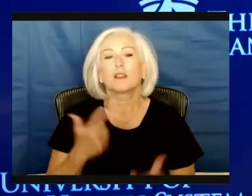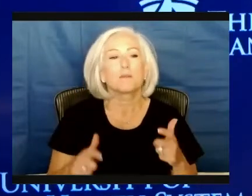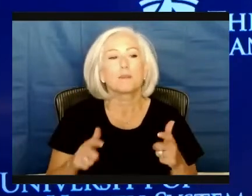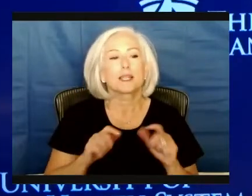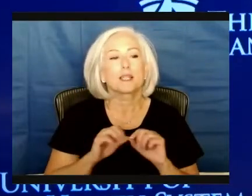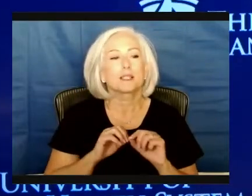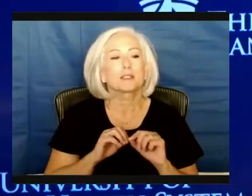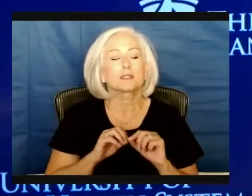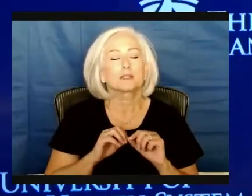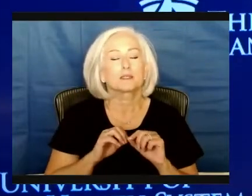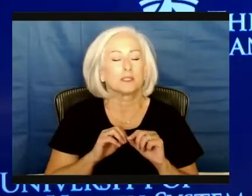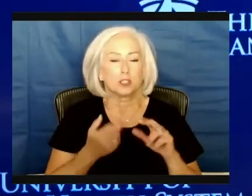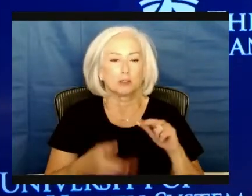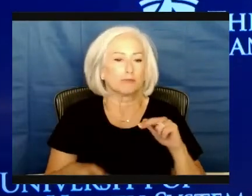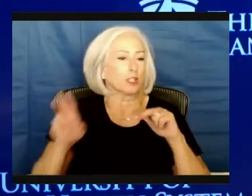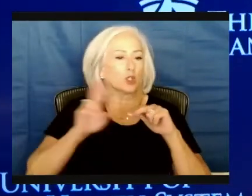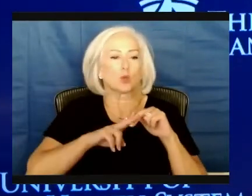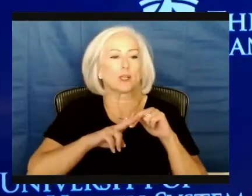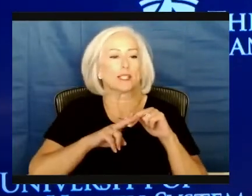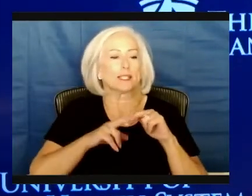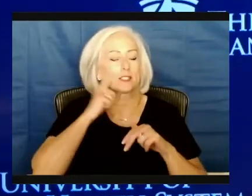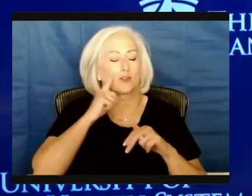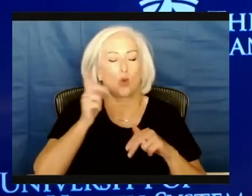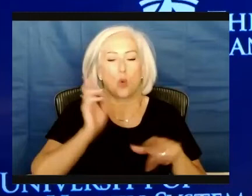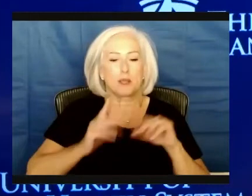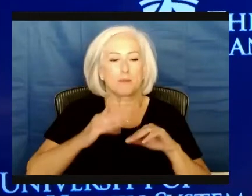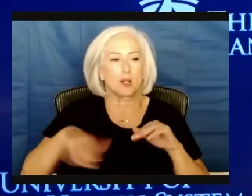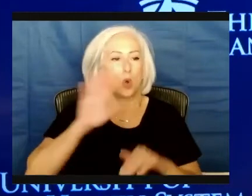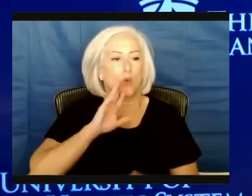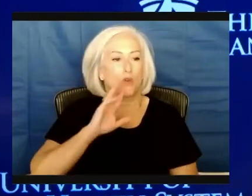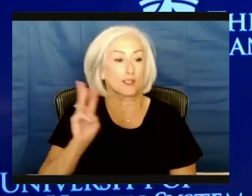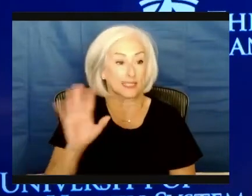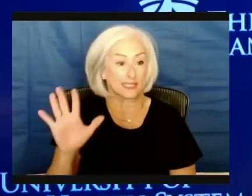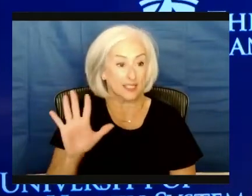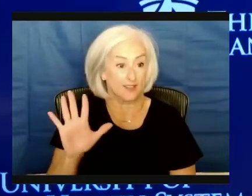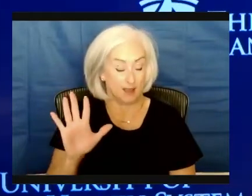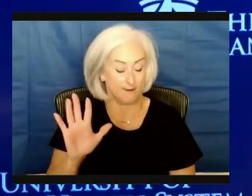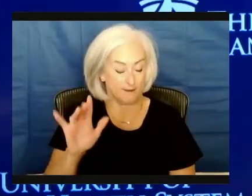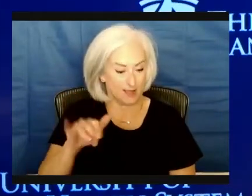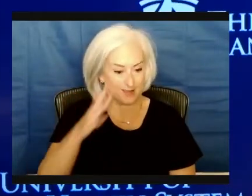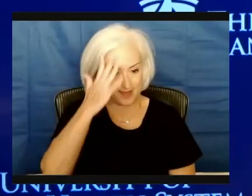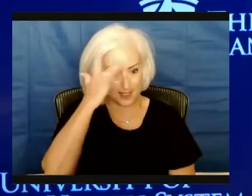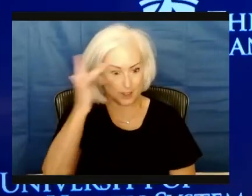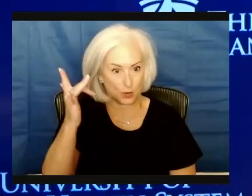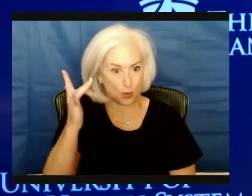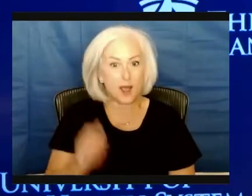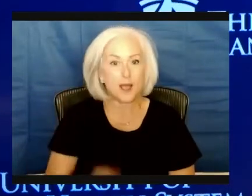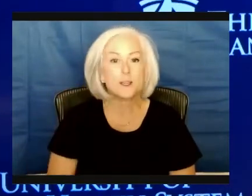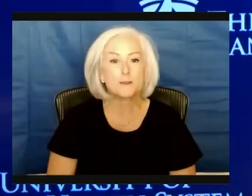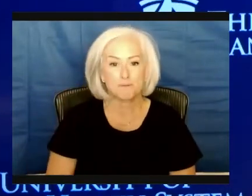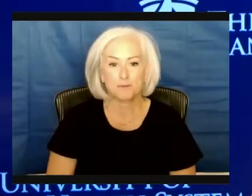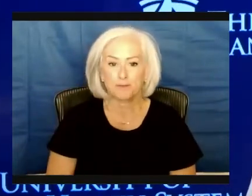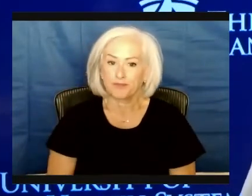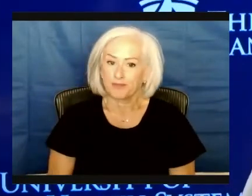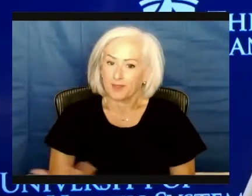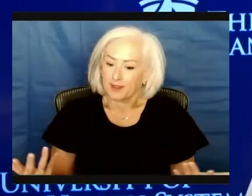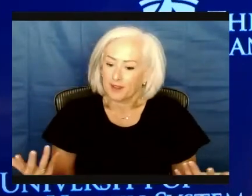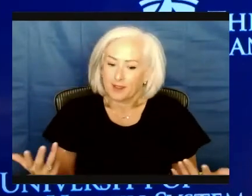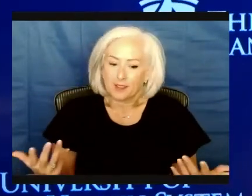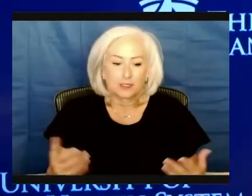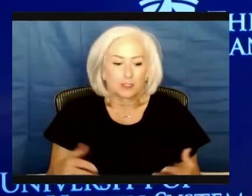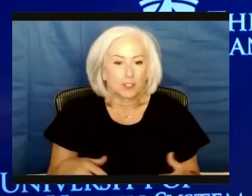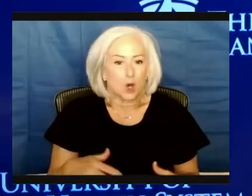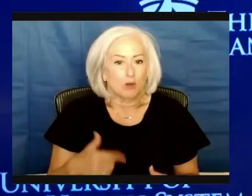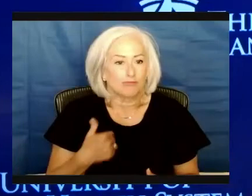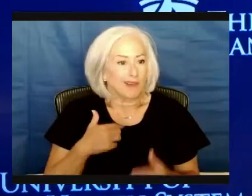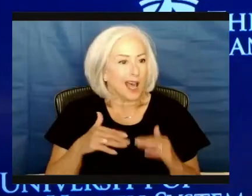over 65. And so that's why they went down to 50, because of your point, a lot of chronic disease in people at 50 and less. I'm one of those. And so folks